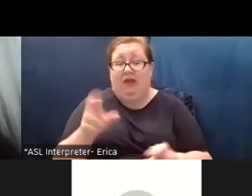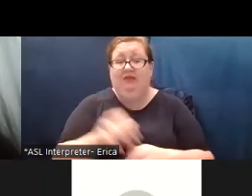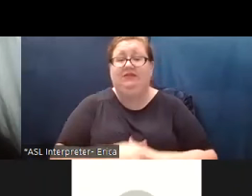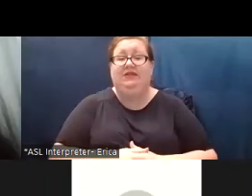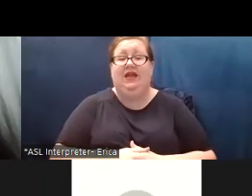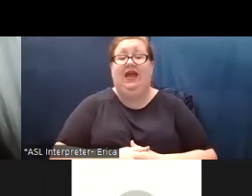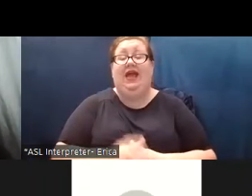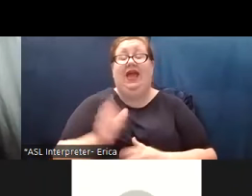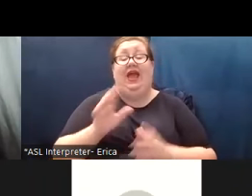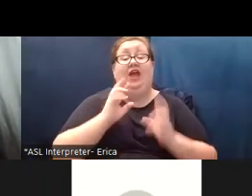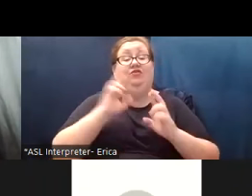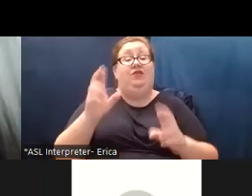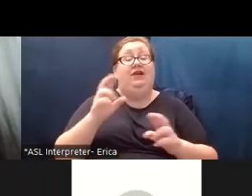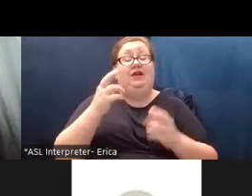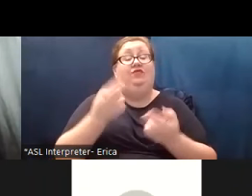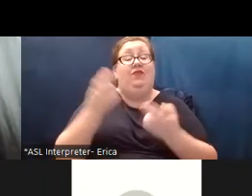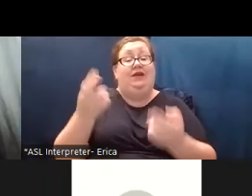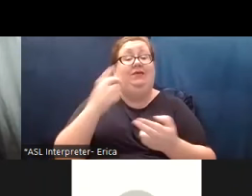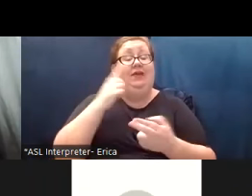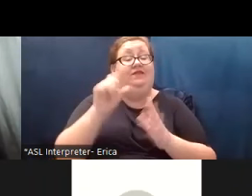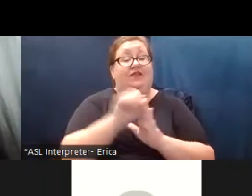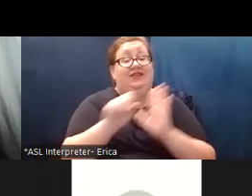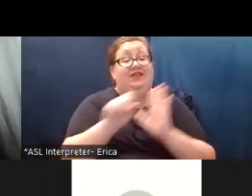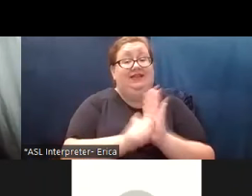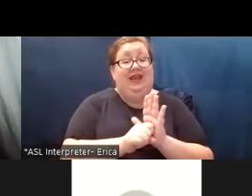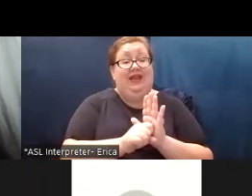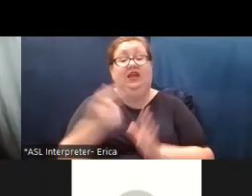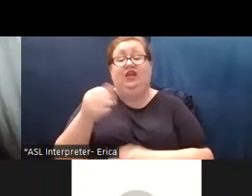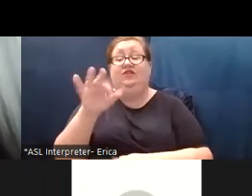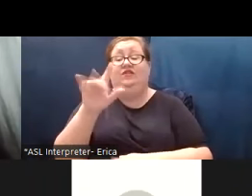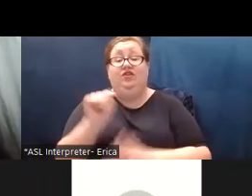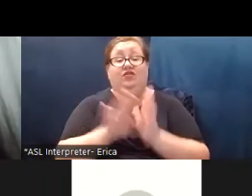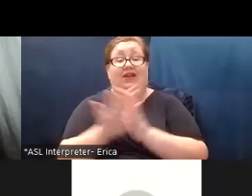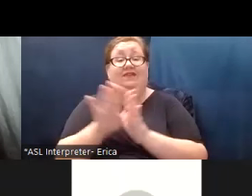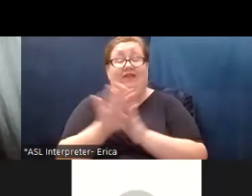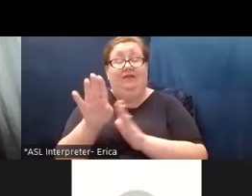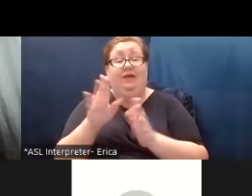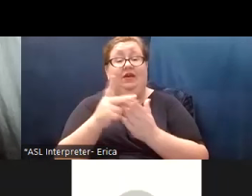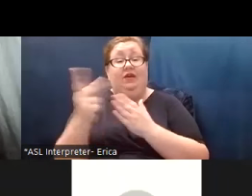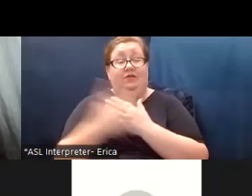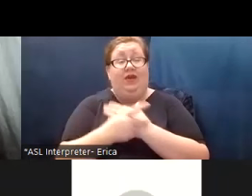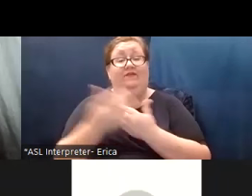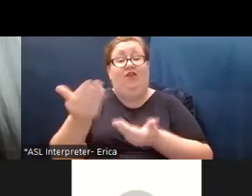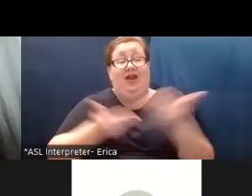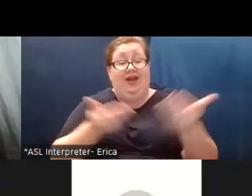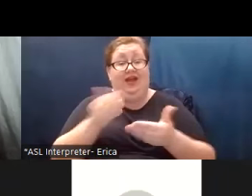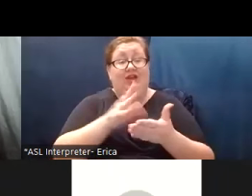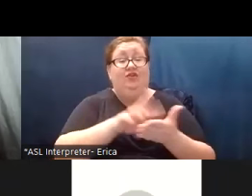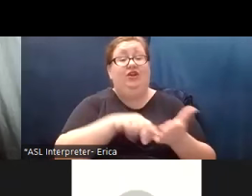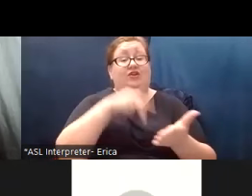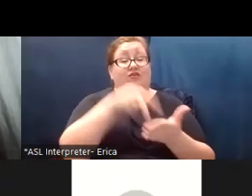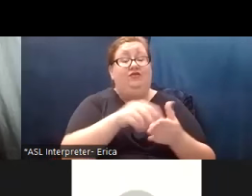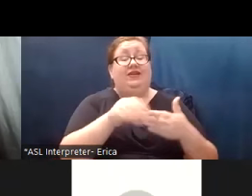for the state is to explore the development of a grant program to really support the hiring of resilient staff and the building of capacity.